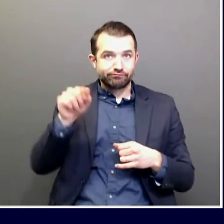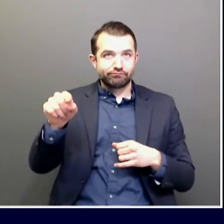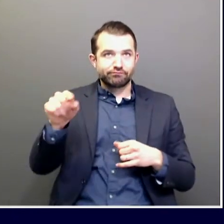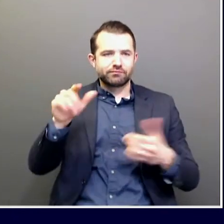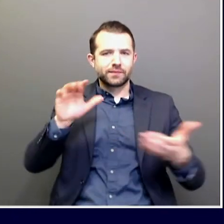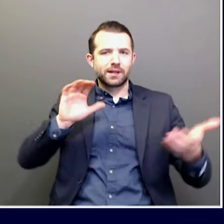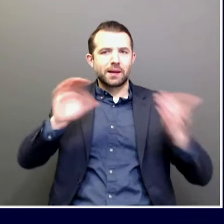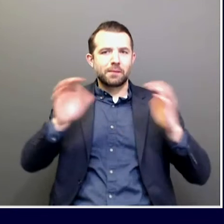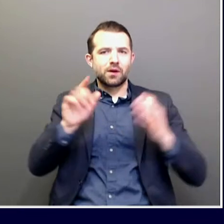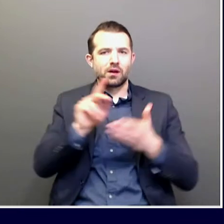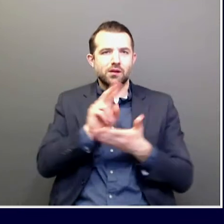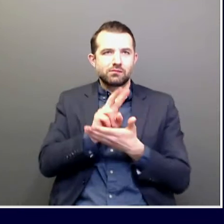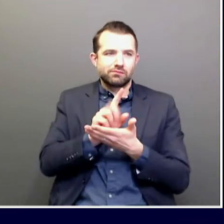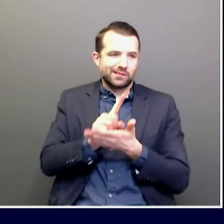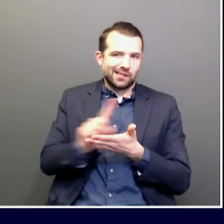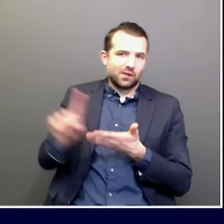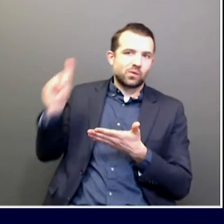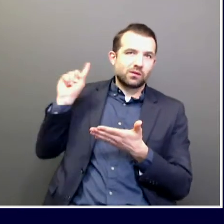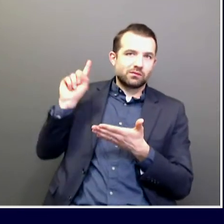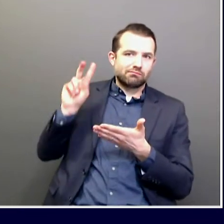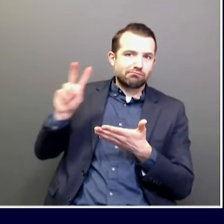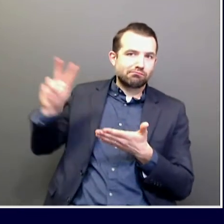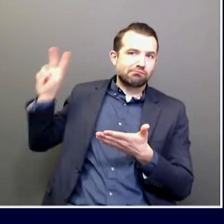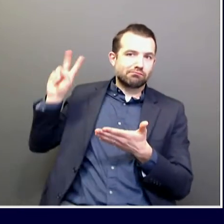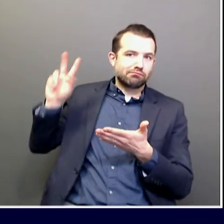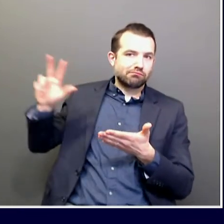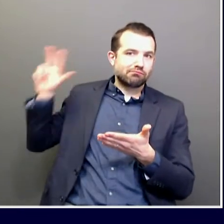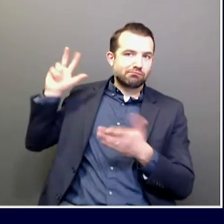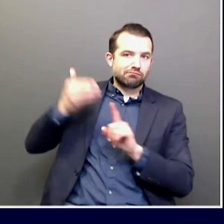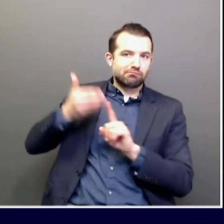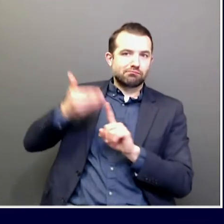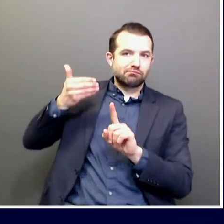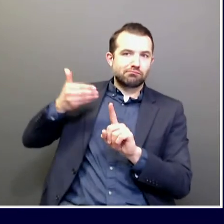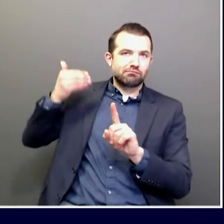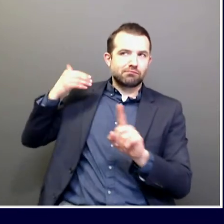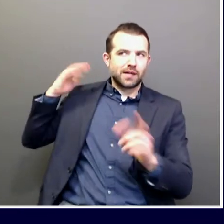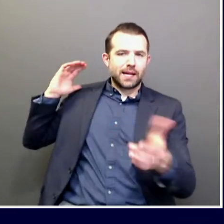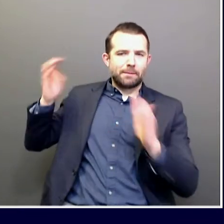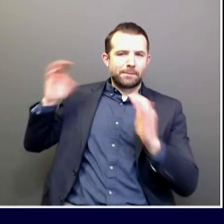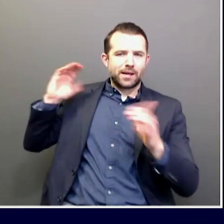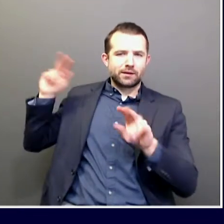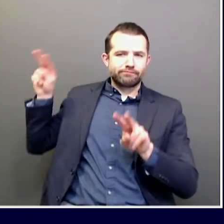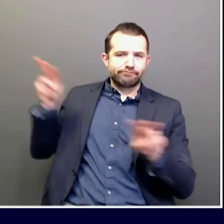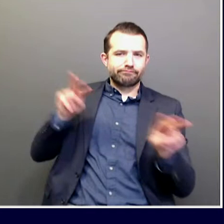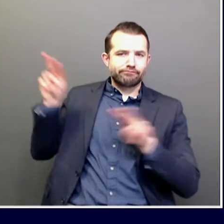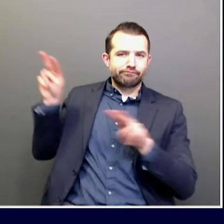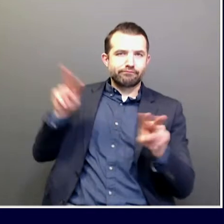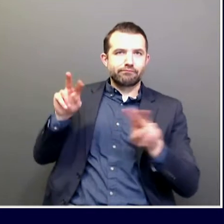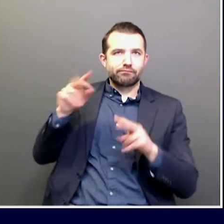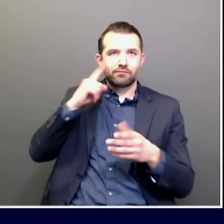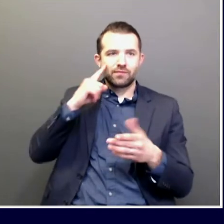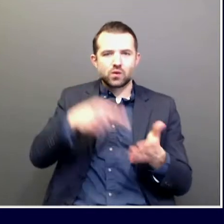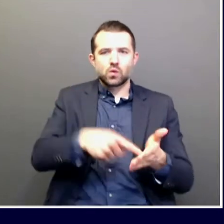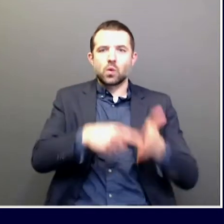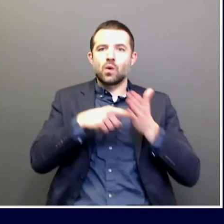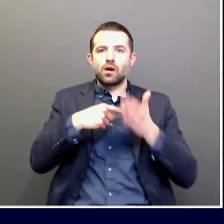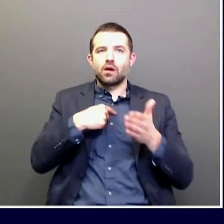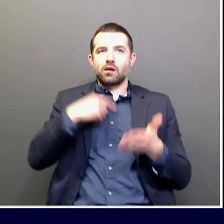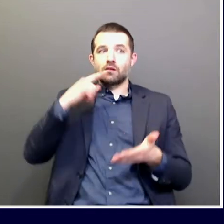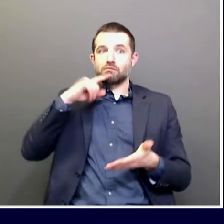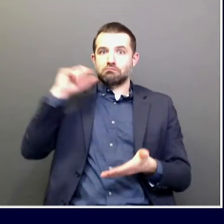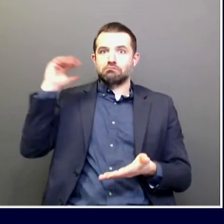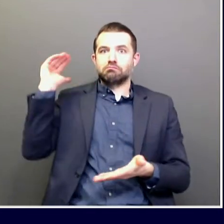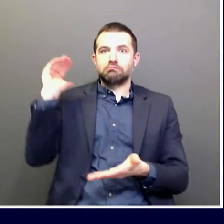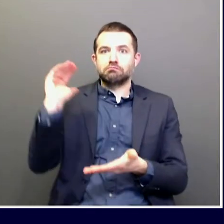disclaimer, the data are encouraging and track what we've seen with respect to things like hospitalizations, as well